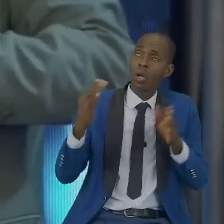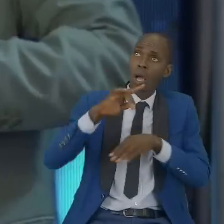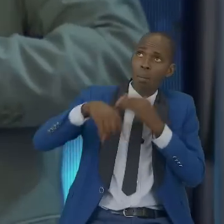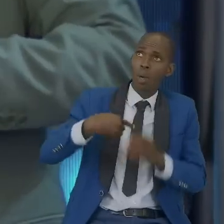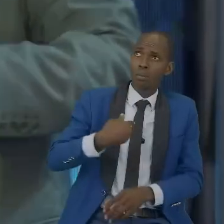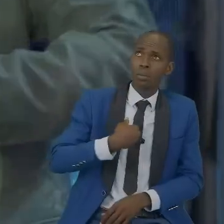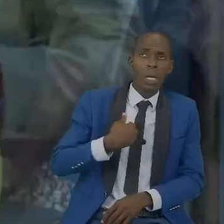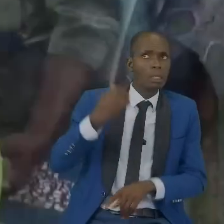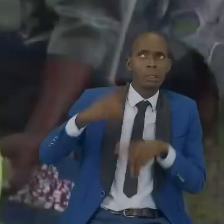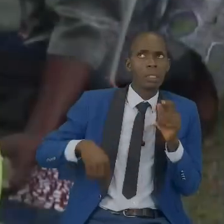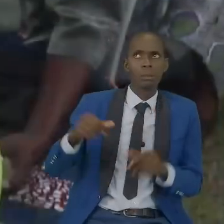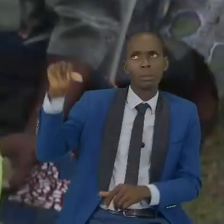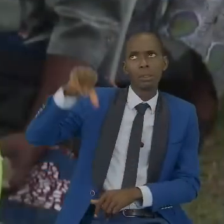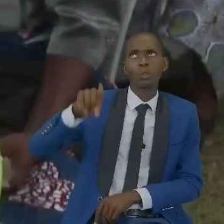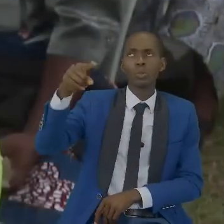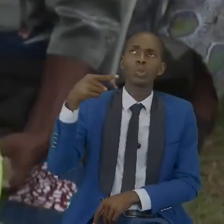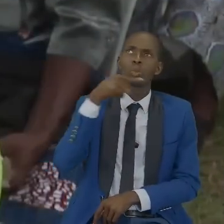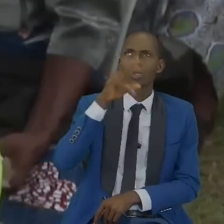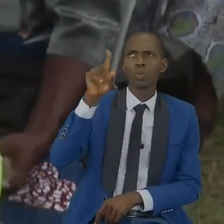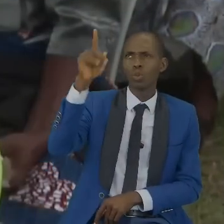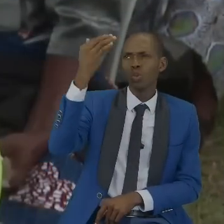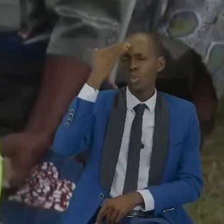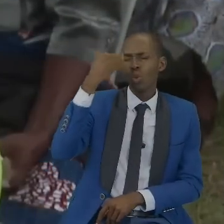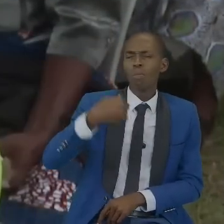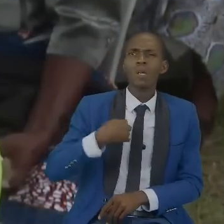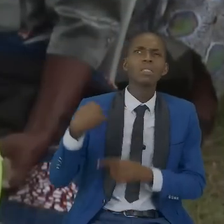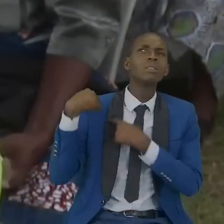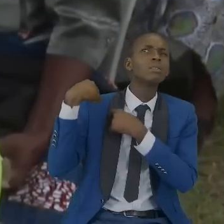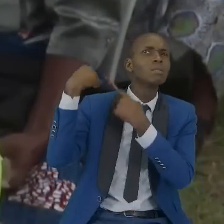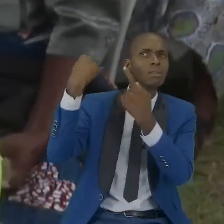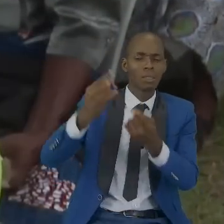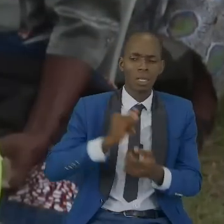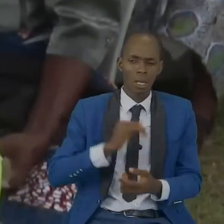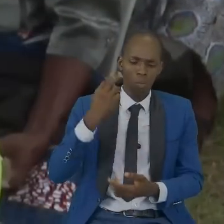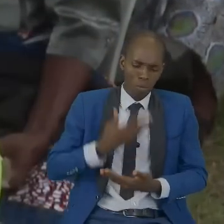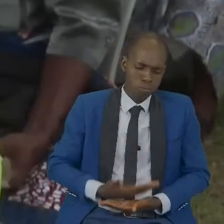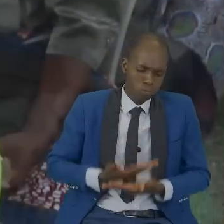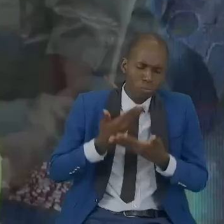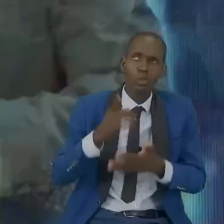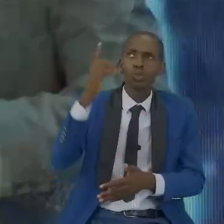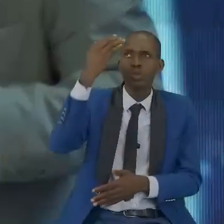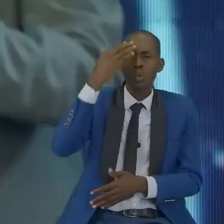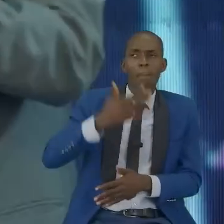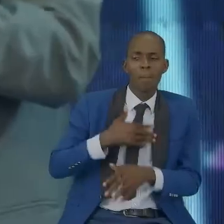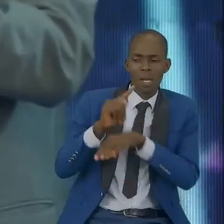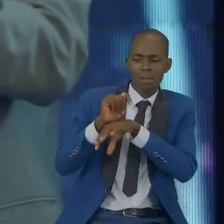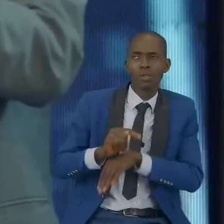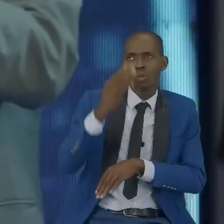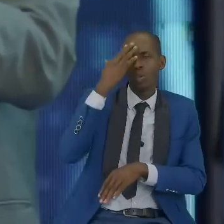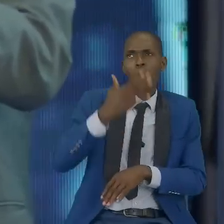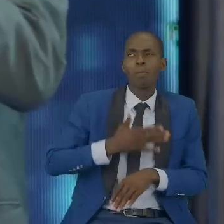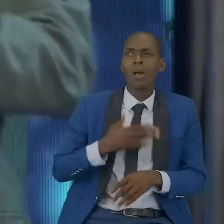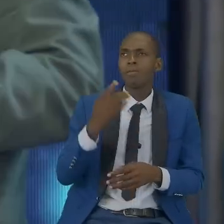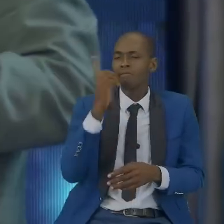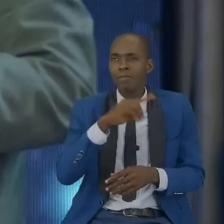me from my heart, from my background, and from my lifestyle. You know my tradition, you know my superstition, and